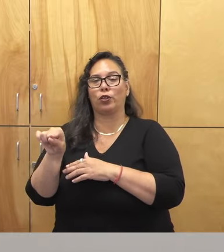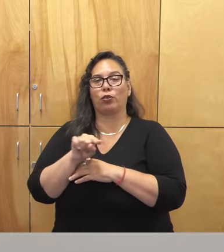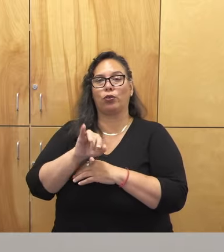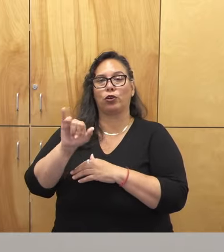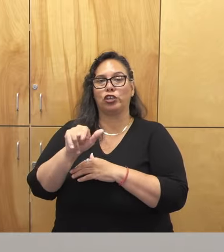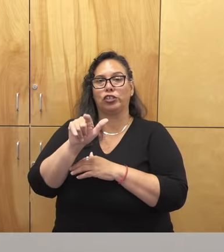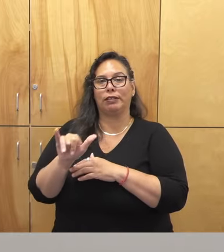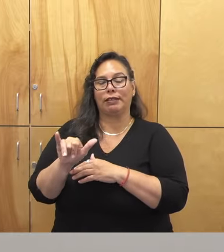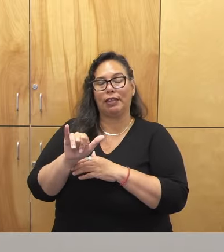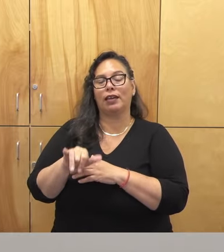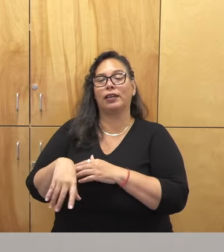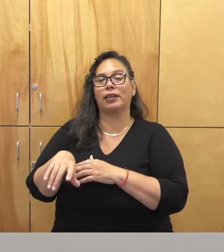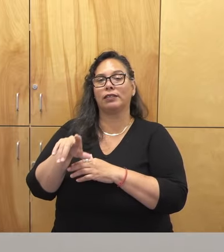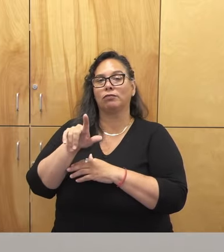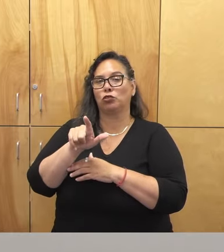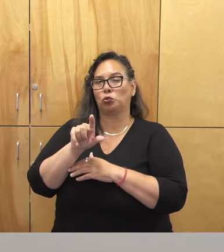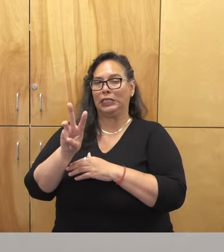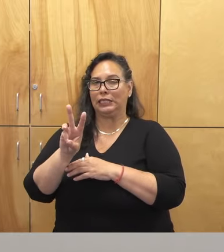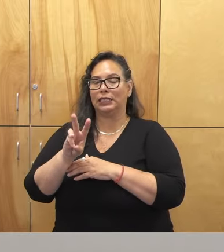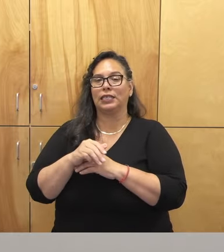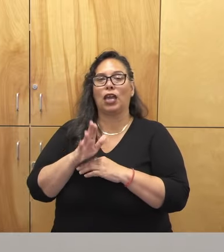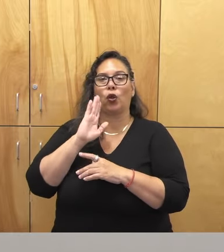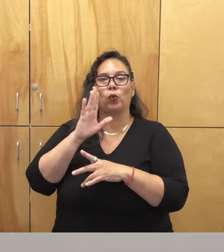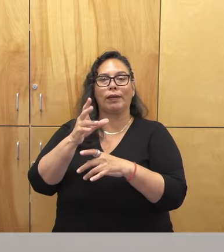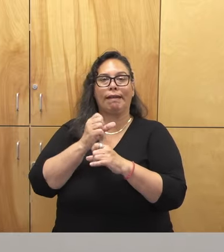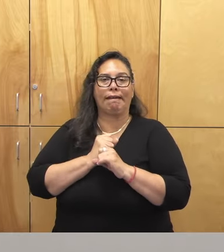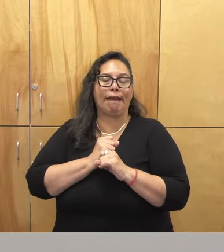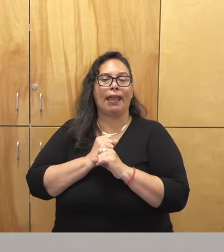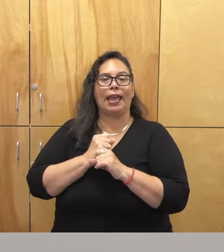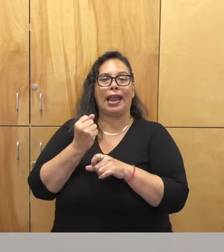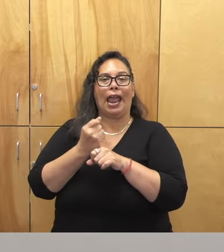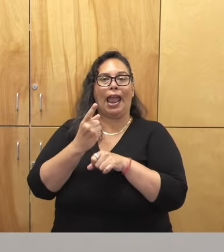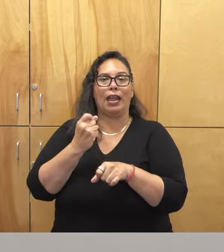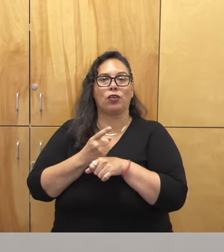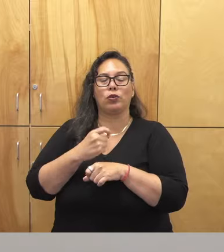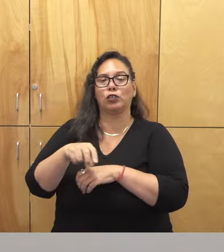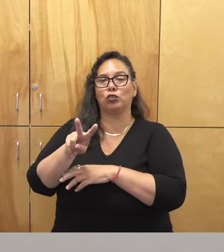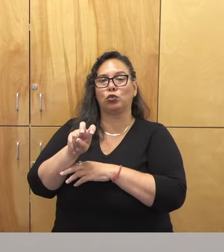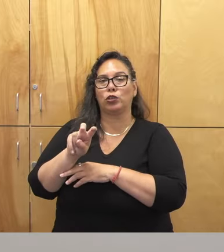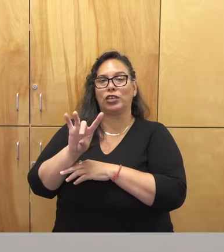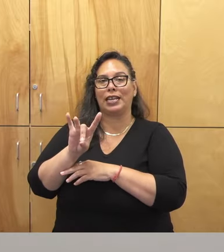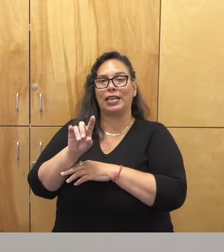14th, 2026. Mr. Riel will receive an annual salary of